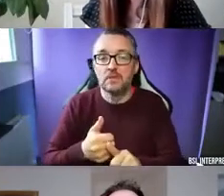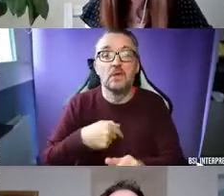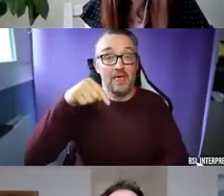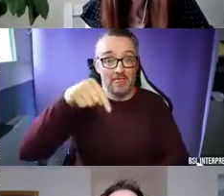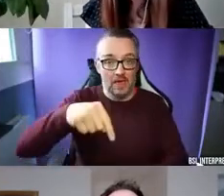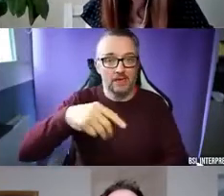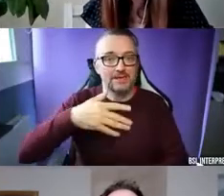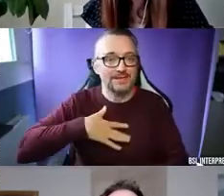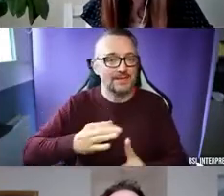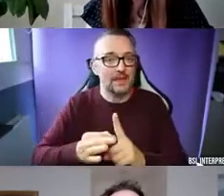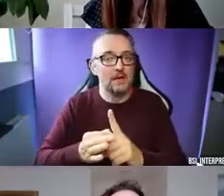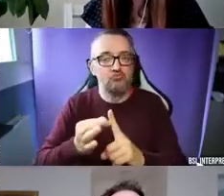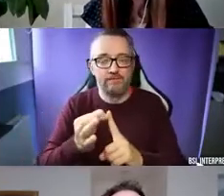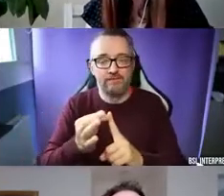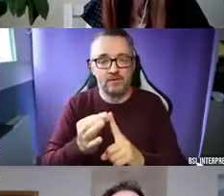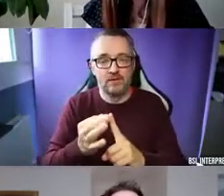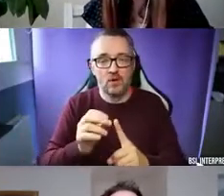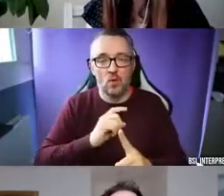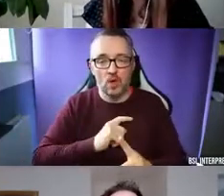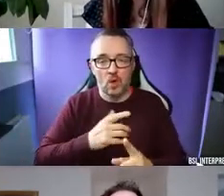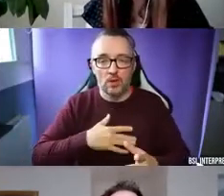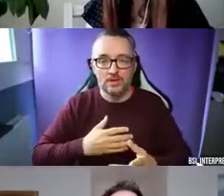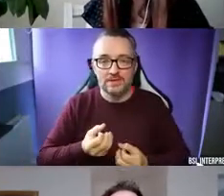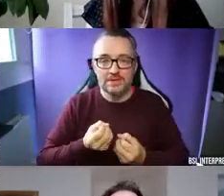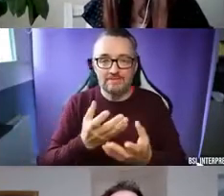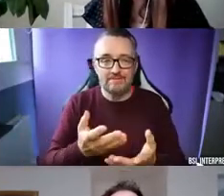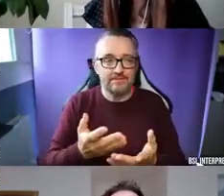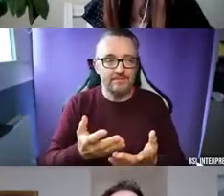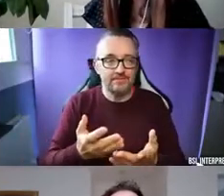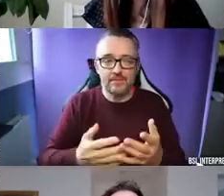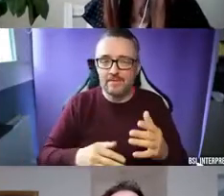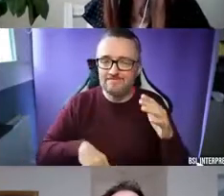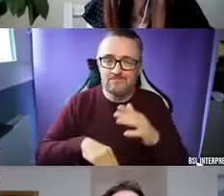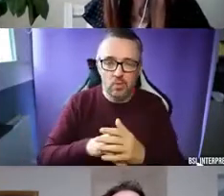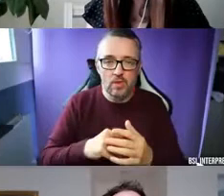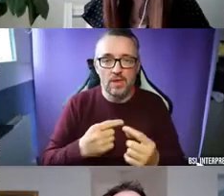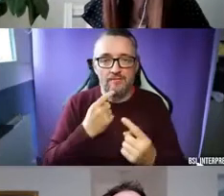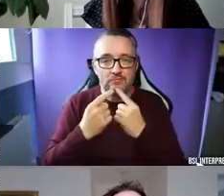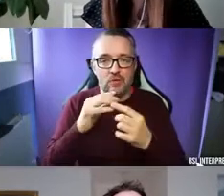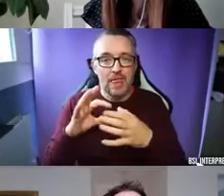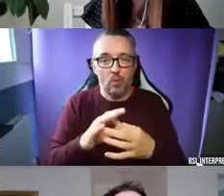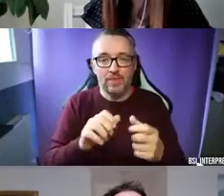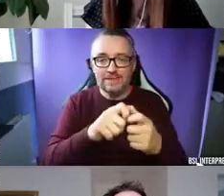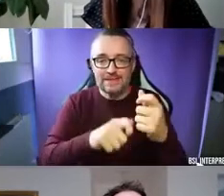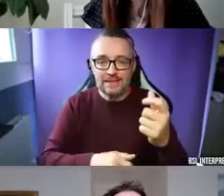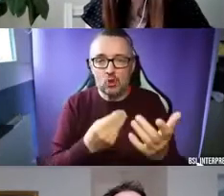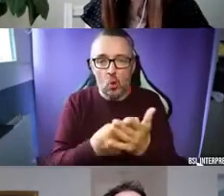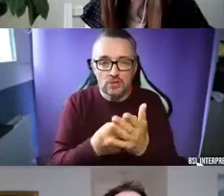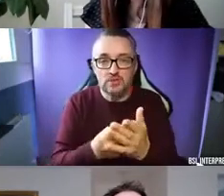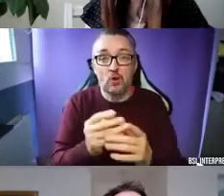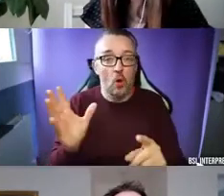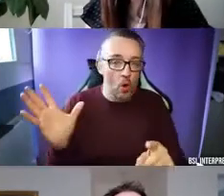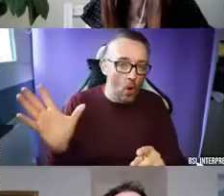so we provide more fares information for all the different types of public transport.